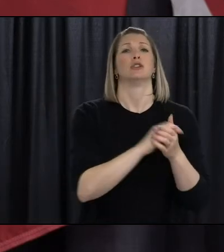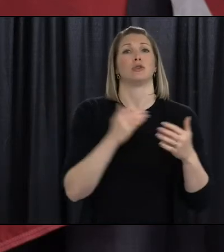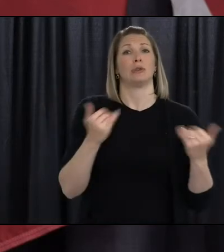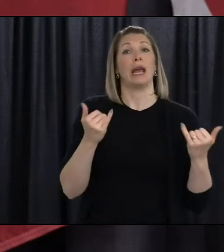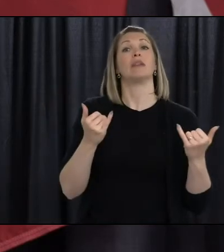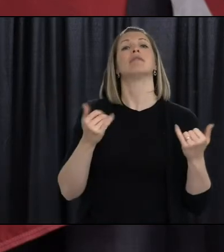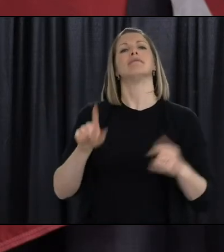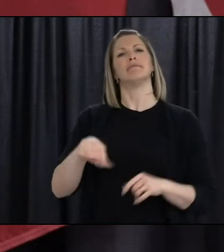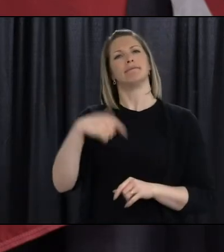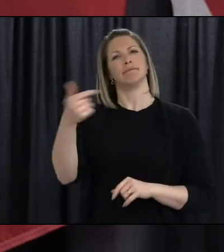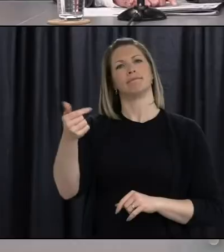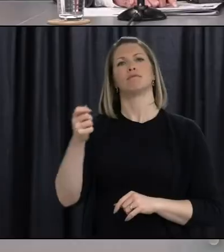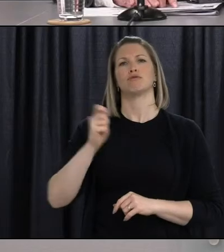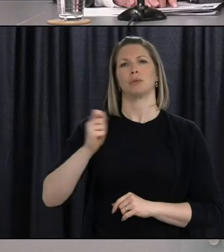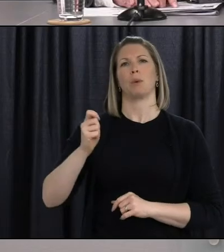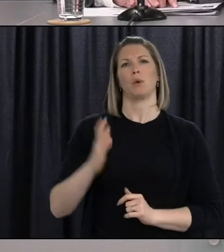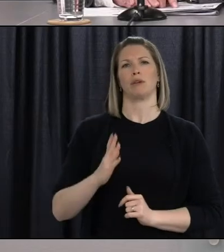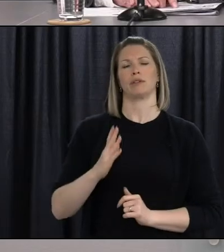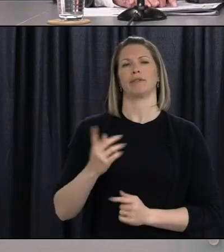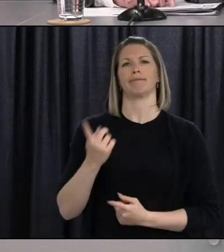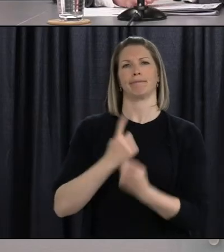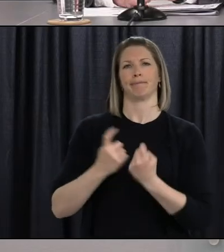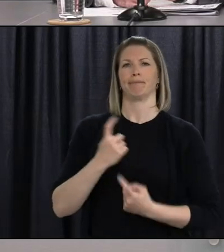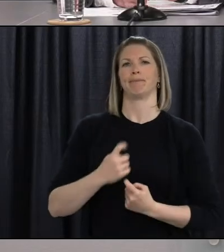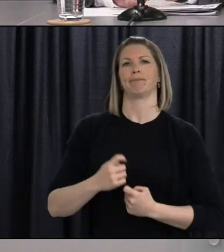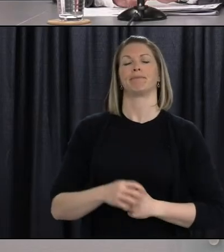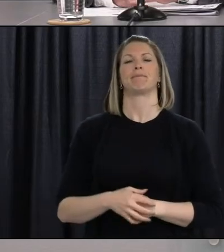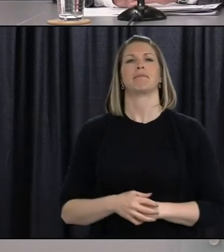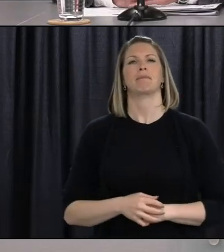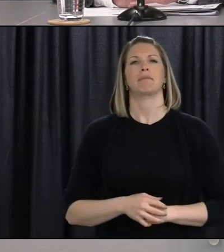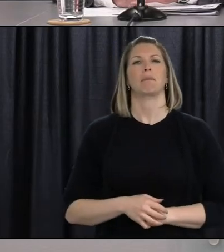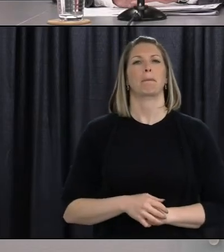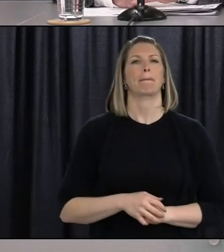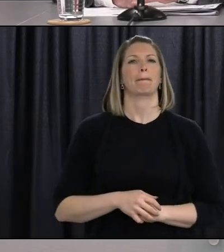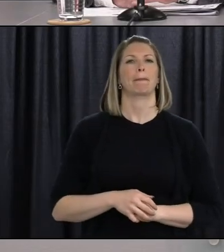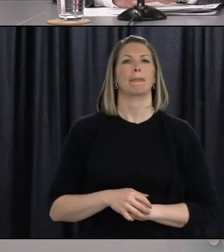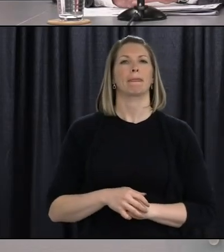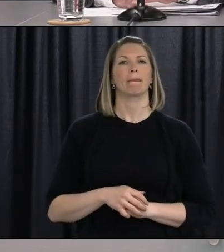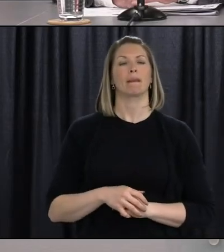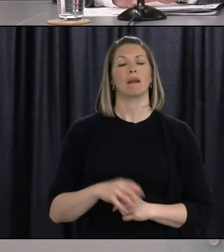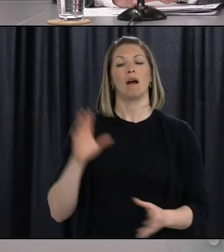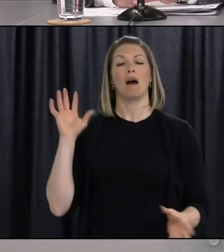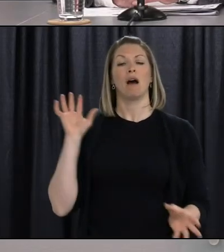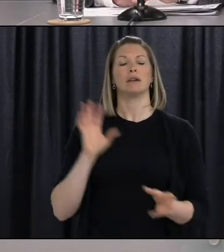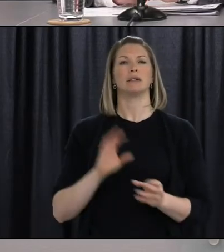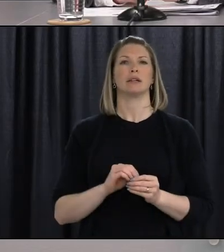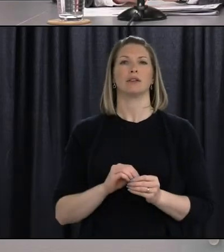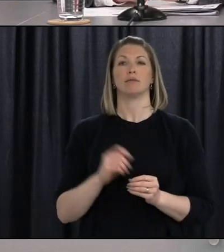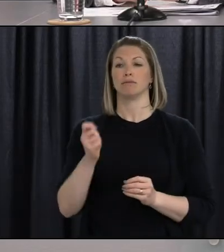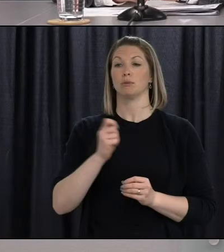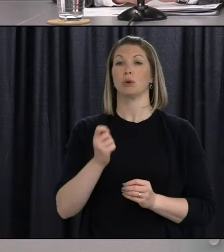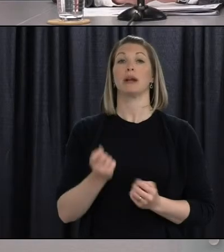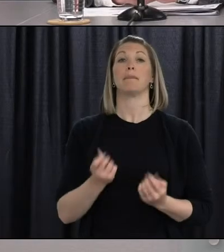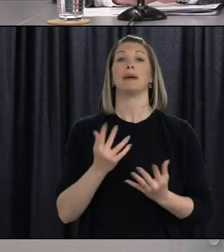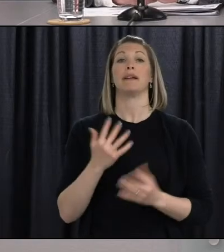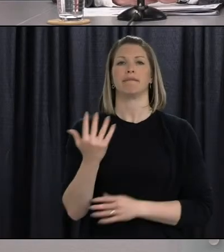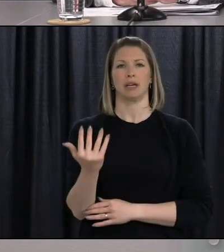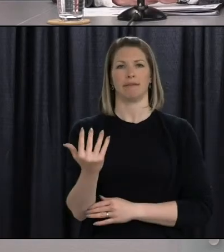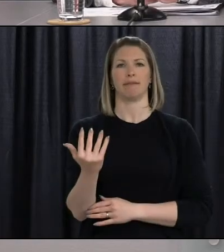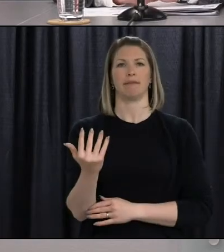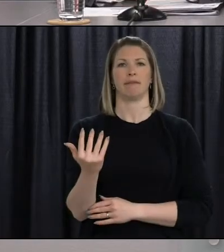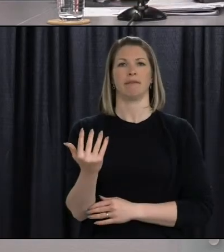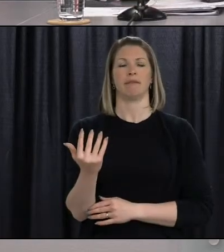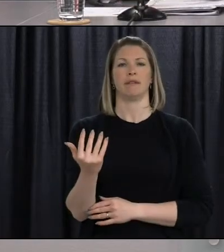questions. Thank you, Premier. For the benefit of our speakers, we have 5 reporters registered for today's call. Each reporter will have